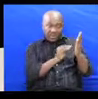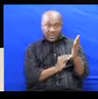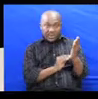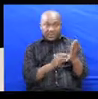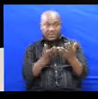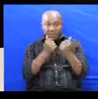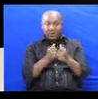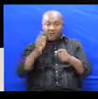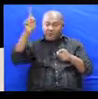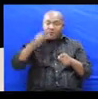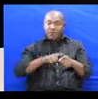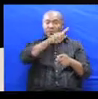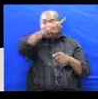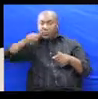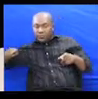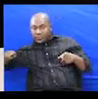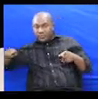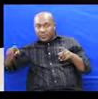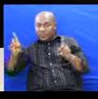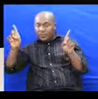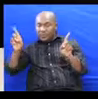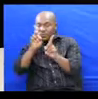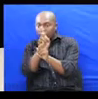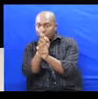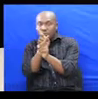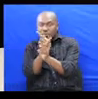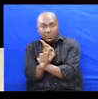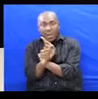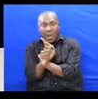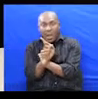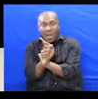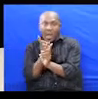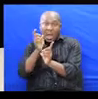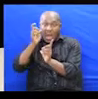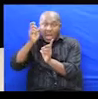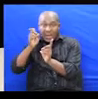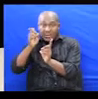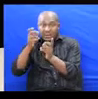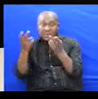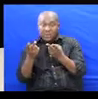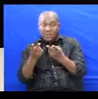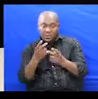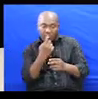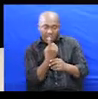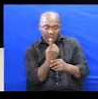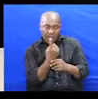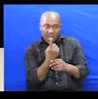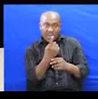to cross multiplication. If you cross multiplication, then x will be equal to 1